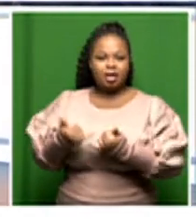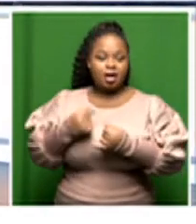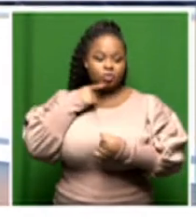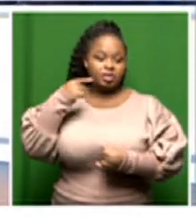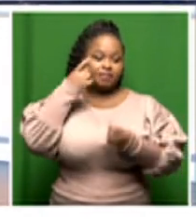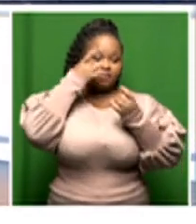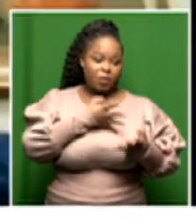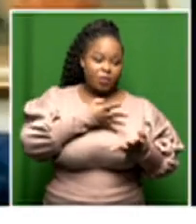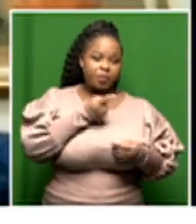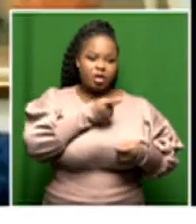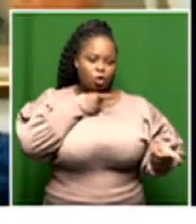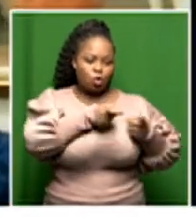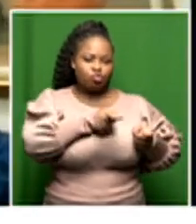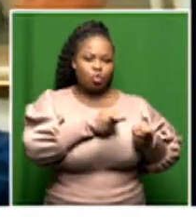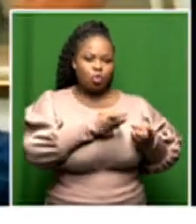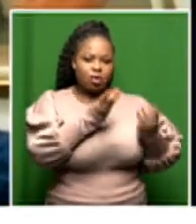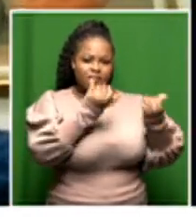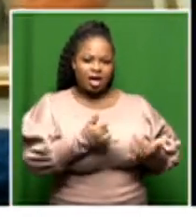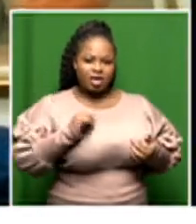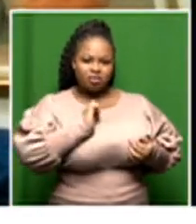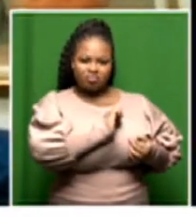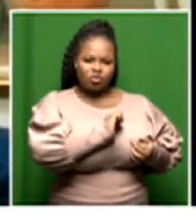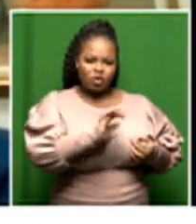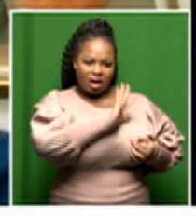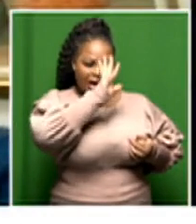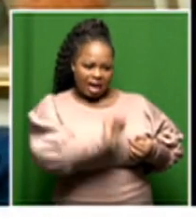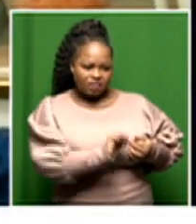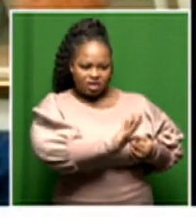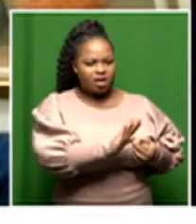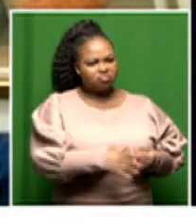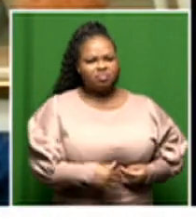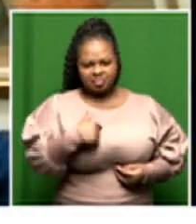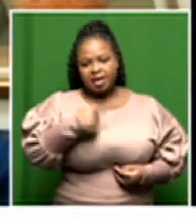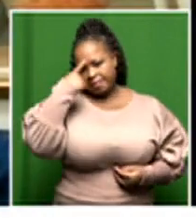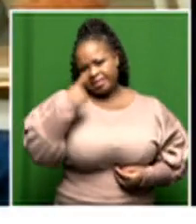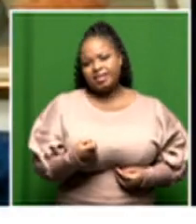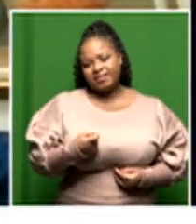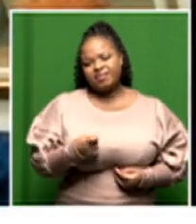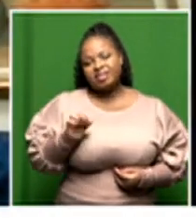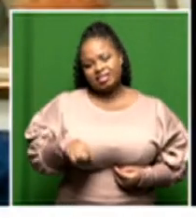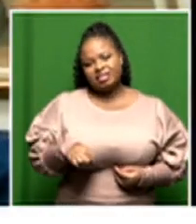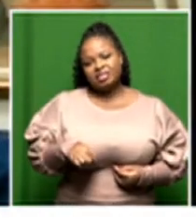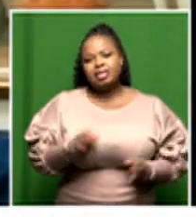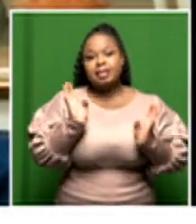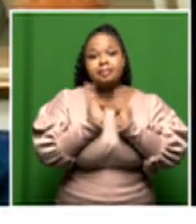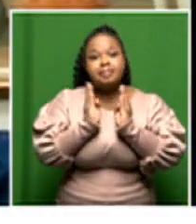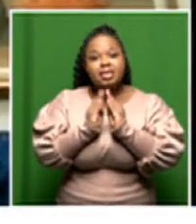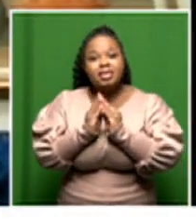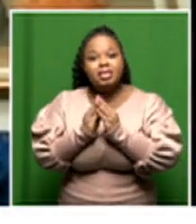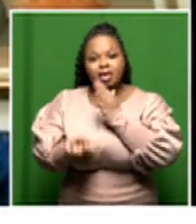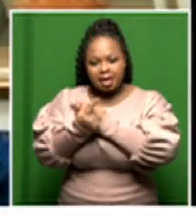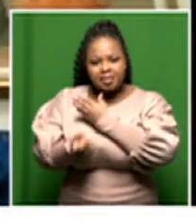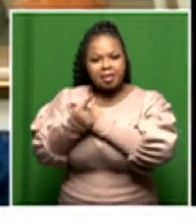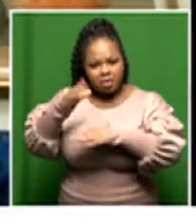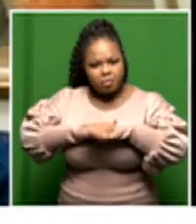to tell them how to spend their money. I do believe very firmly that more of such meetings should take place